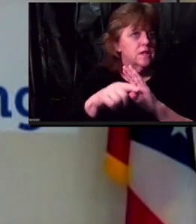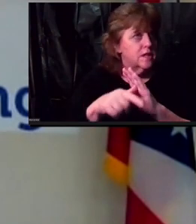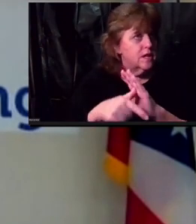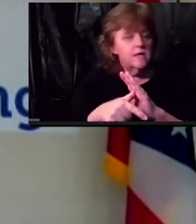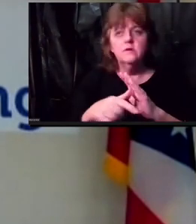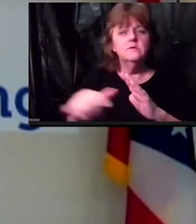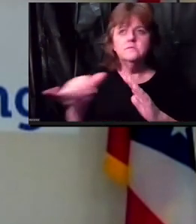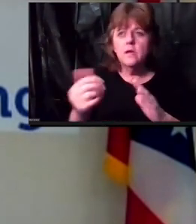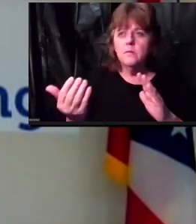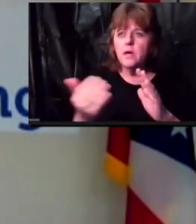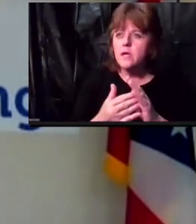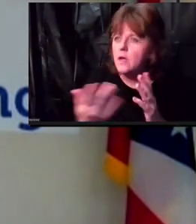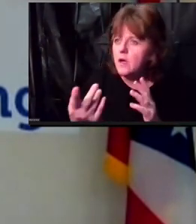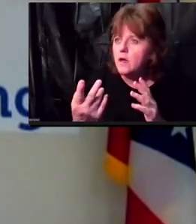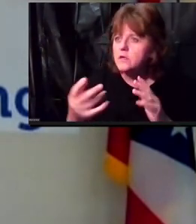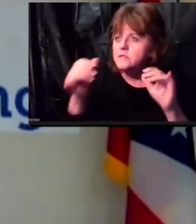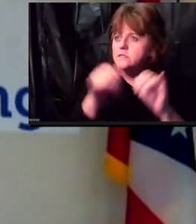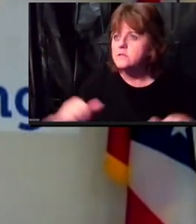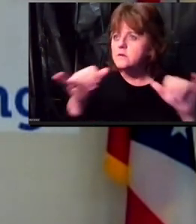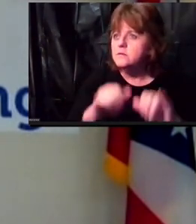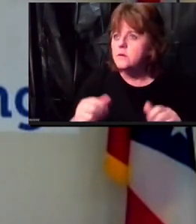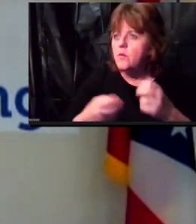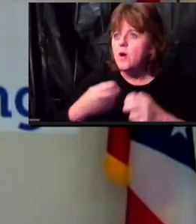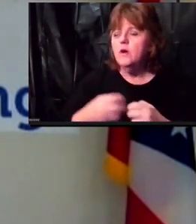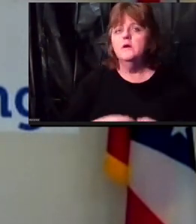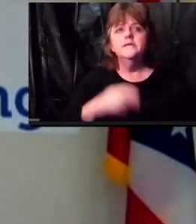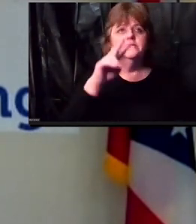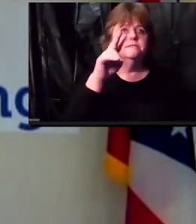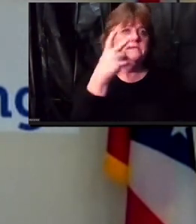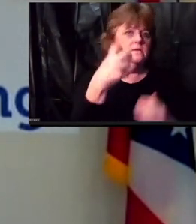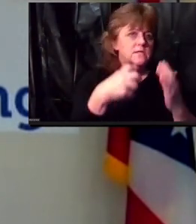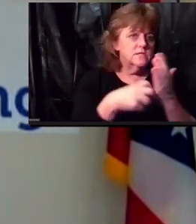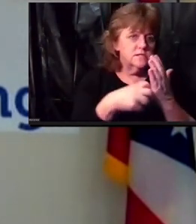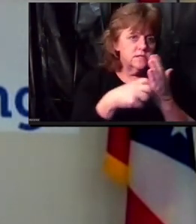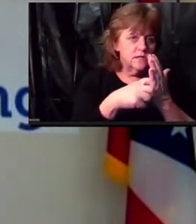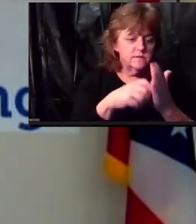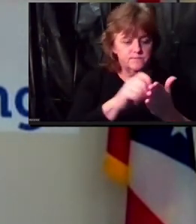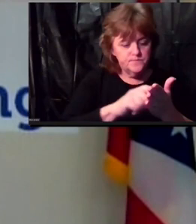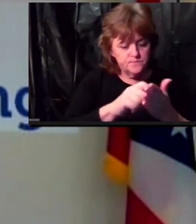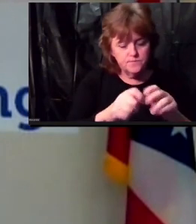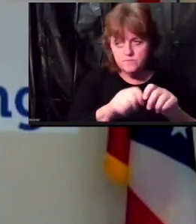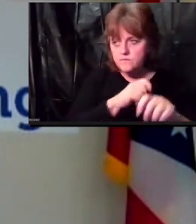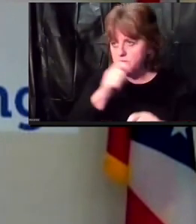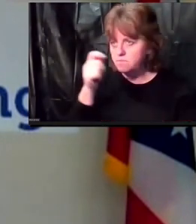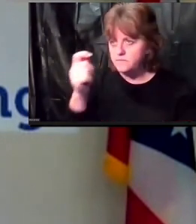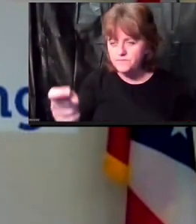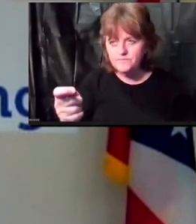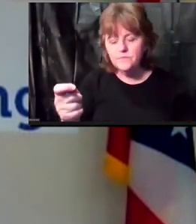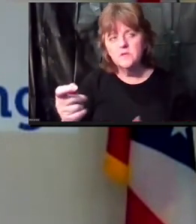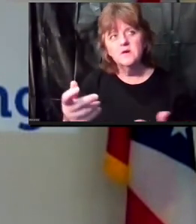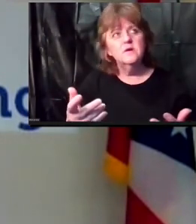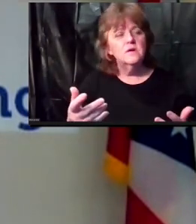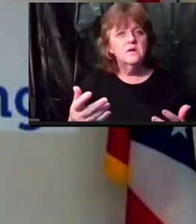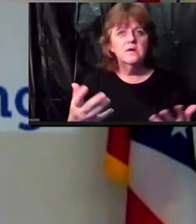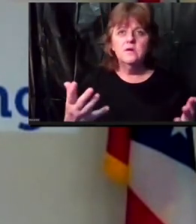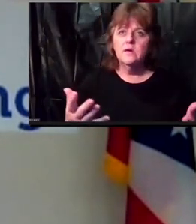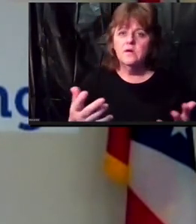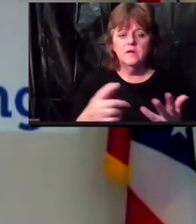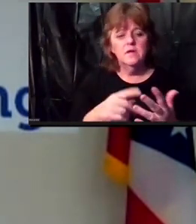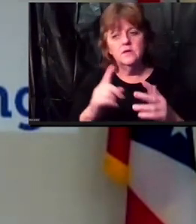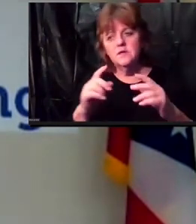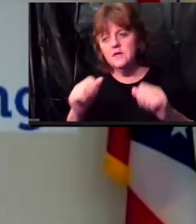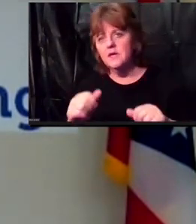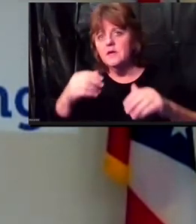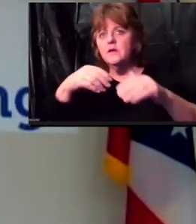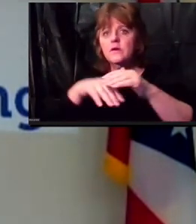day, a second citation will be issued. And again, this could go into the mayor's court, but